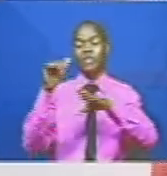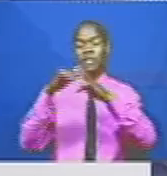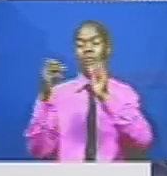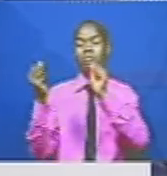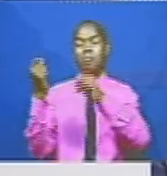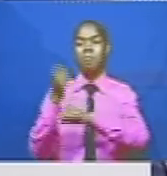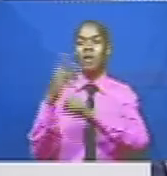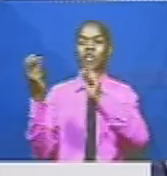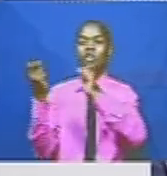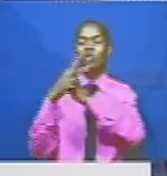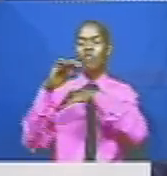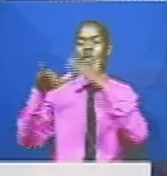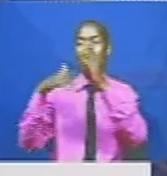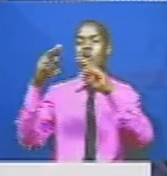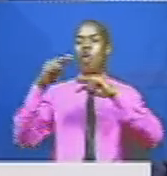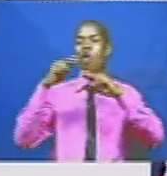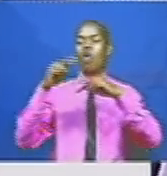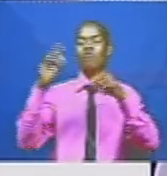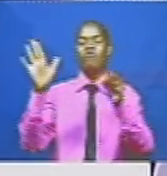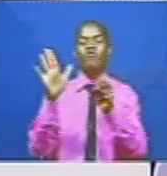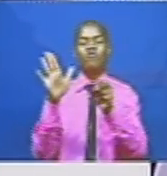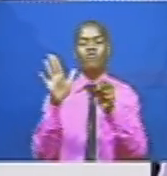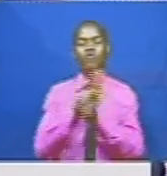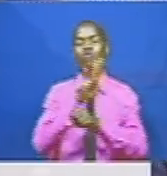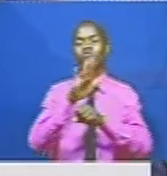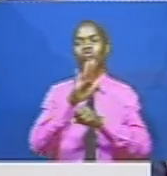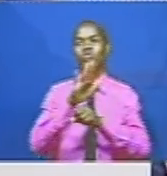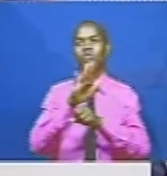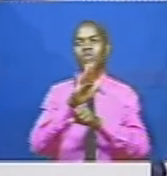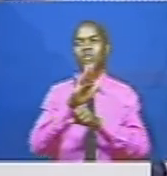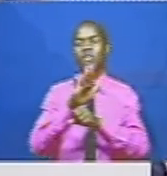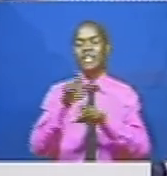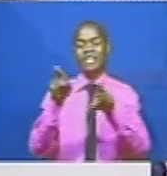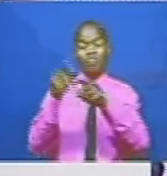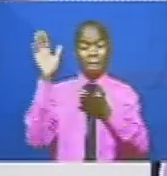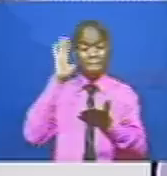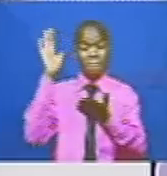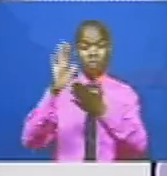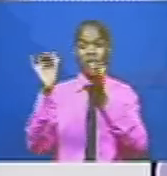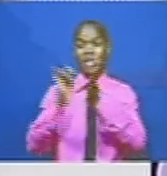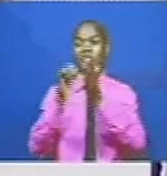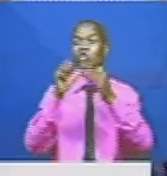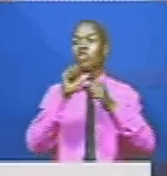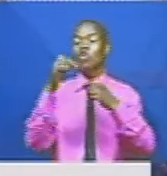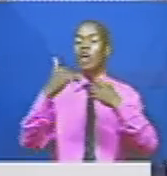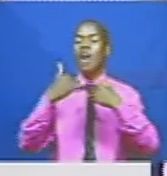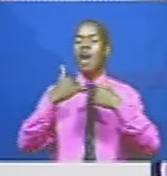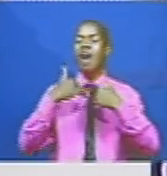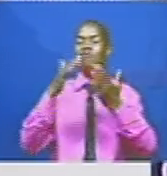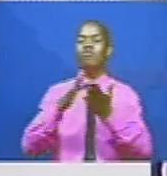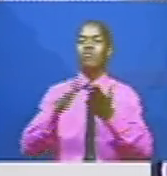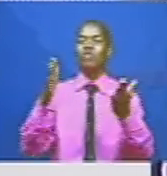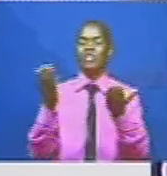all the hotels are fully booked and still Kenyans want to travel. So I still believe that we don't have more. We need more.